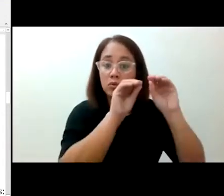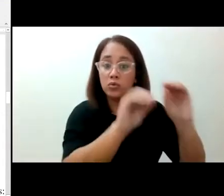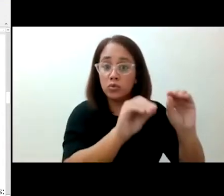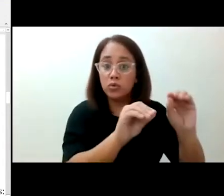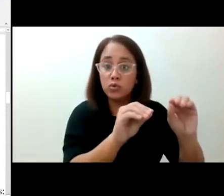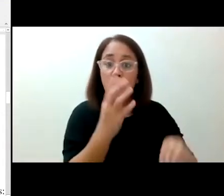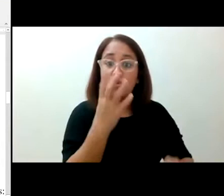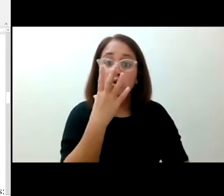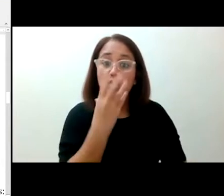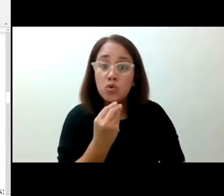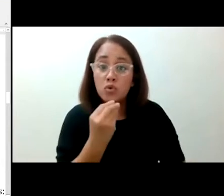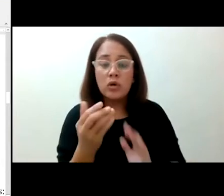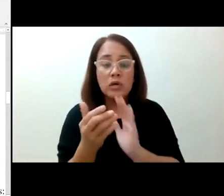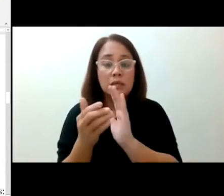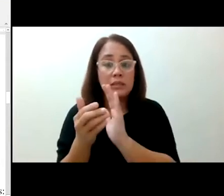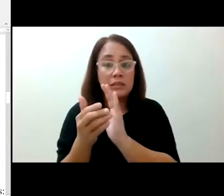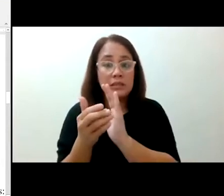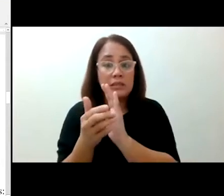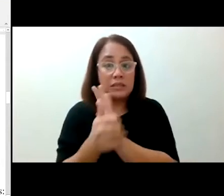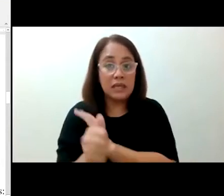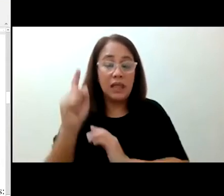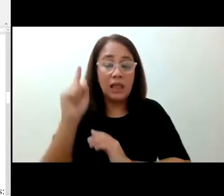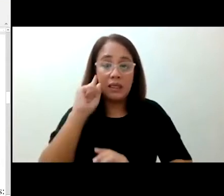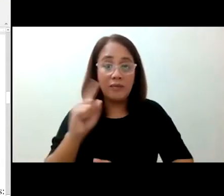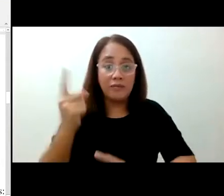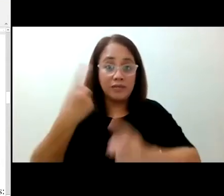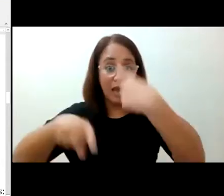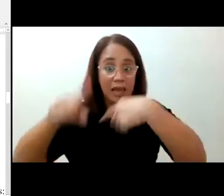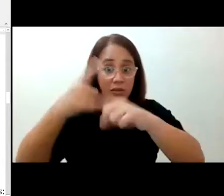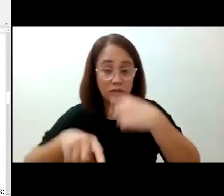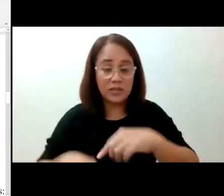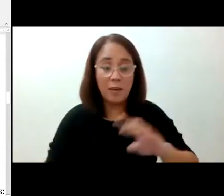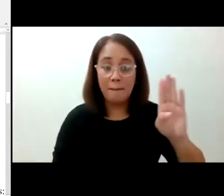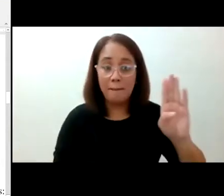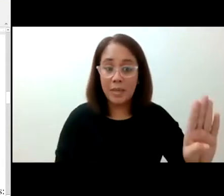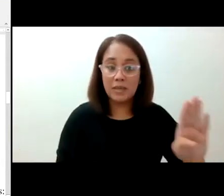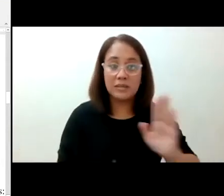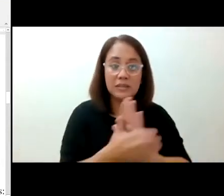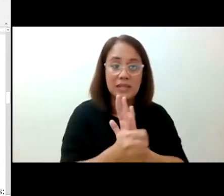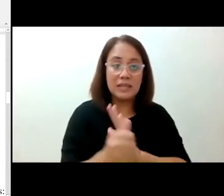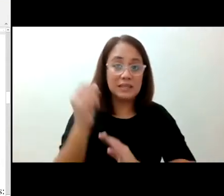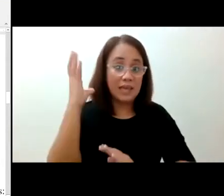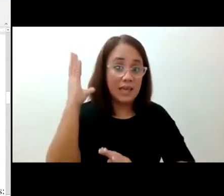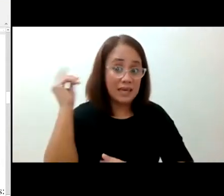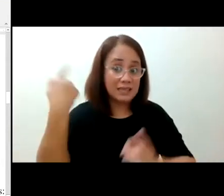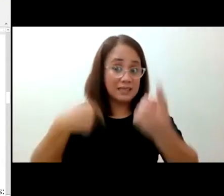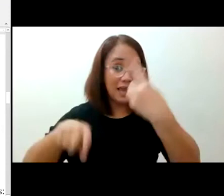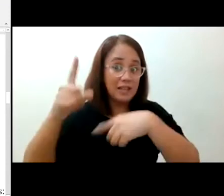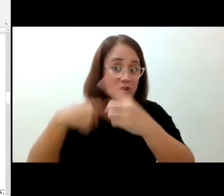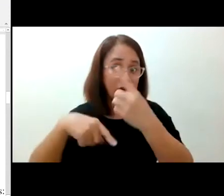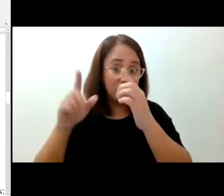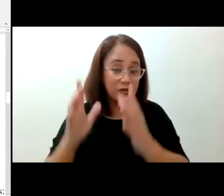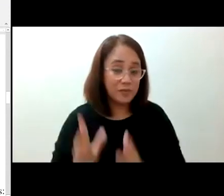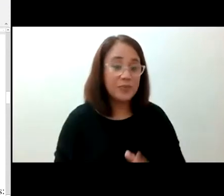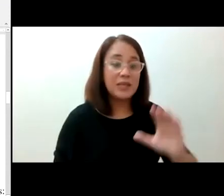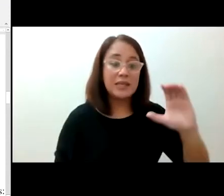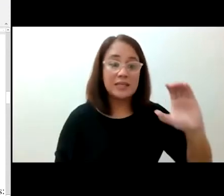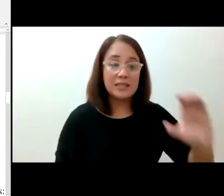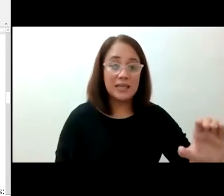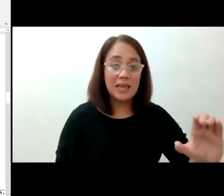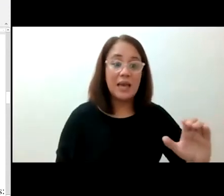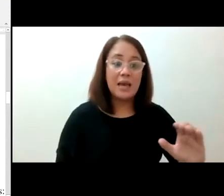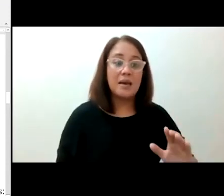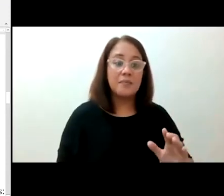skilled deaf signers, A. B, by skilled hearing signers. C, by